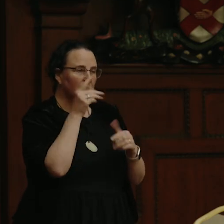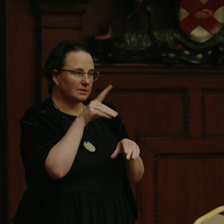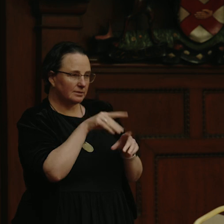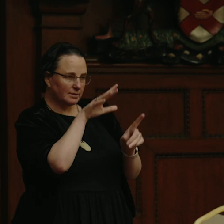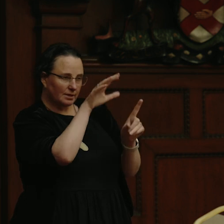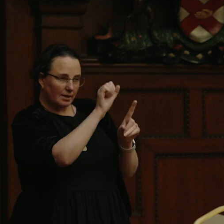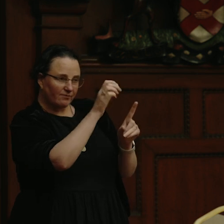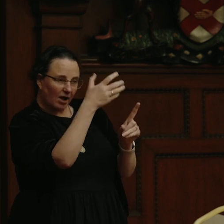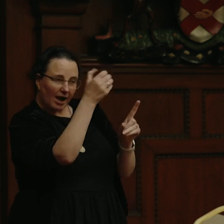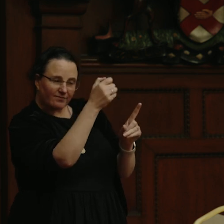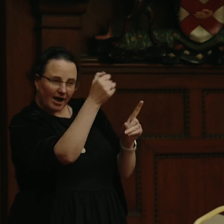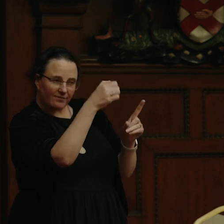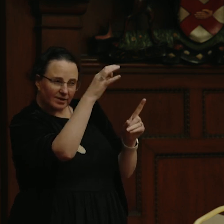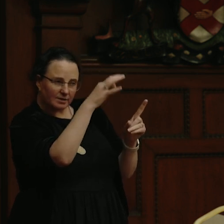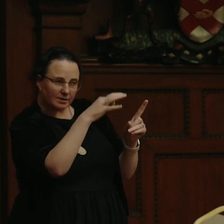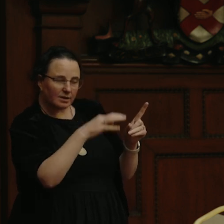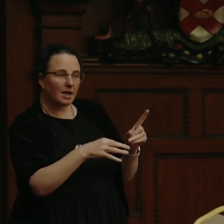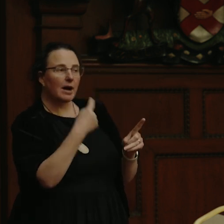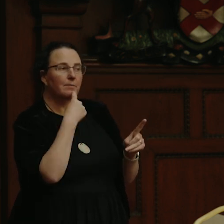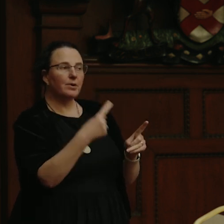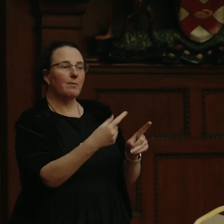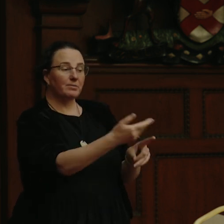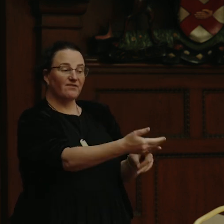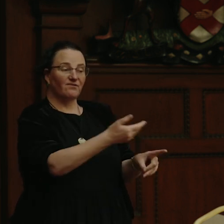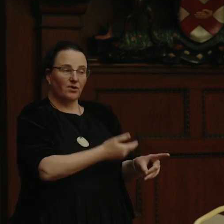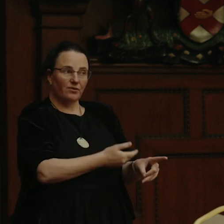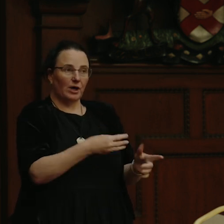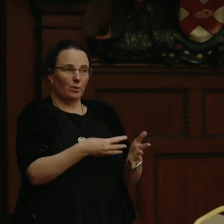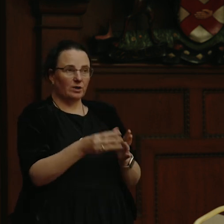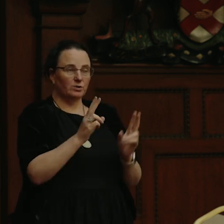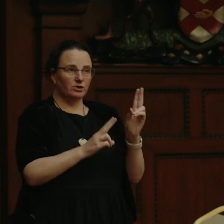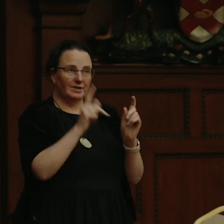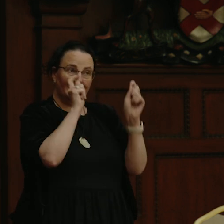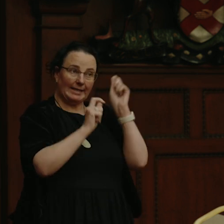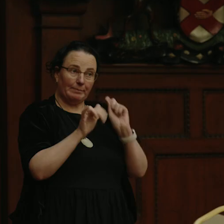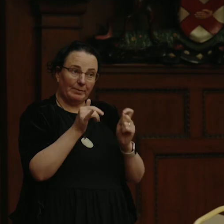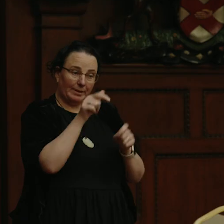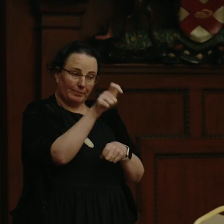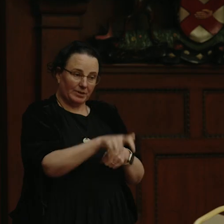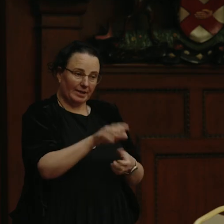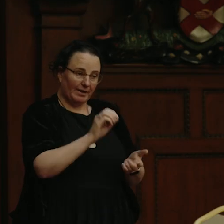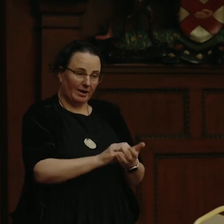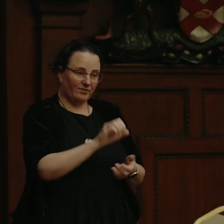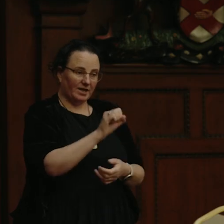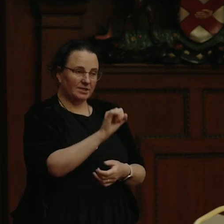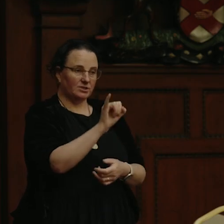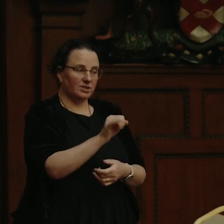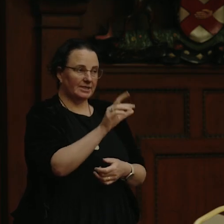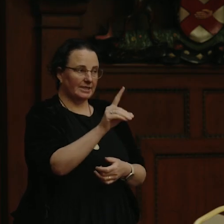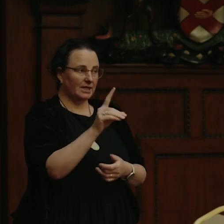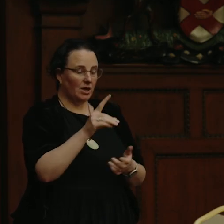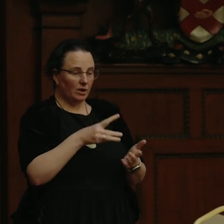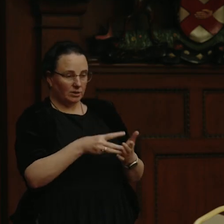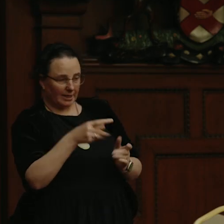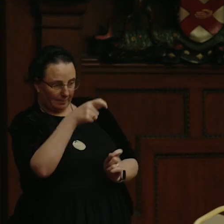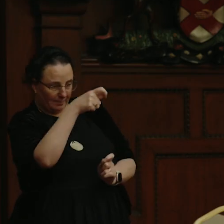signs, but before that, when should we be thinking of it? And looking for those signs and measuring the tear production